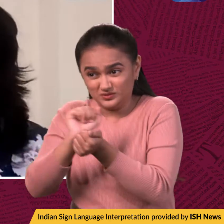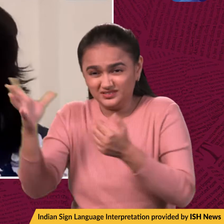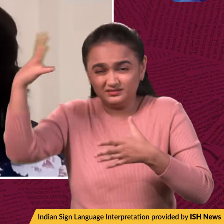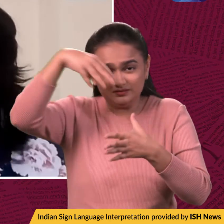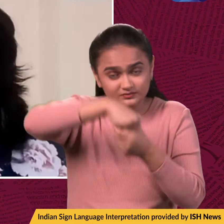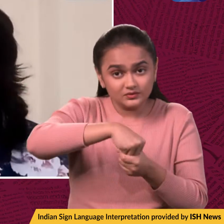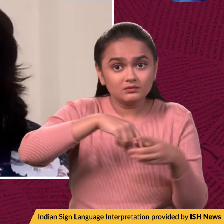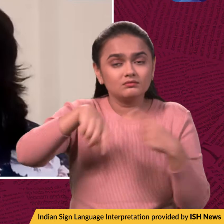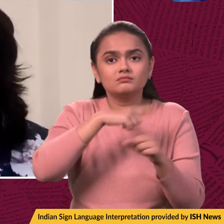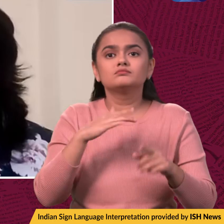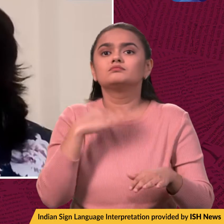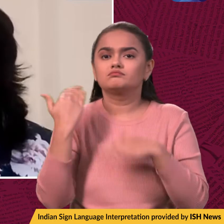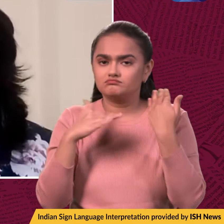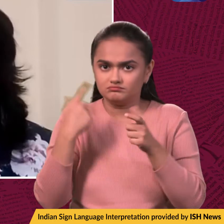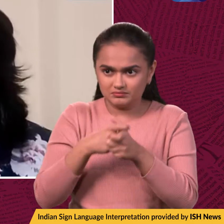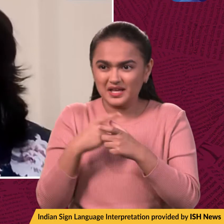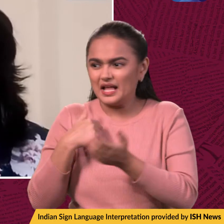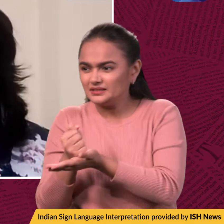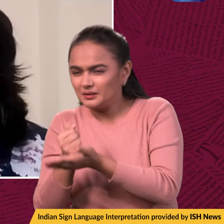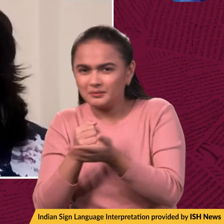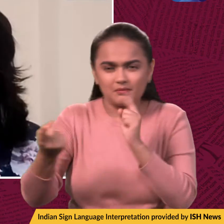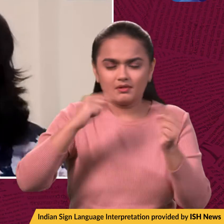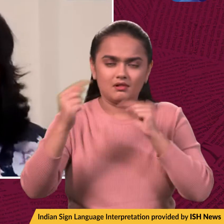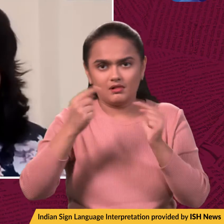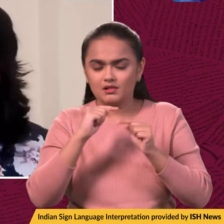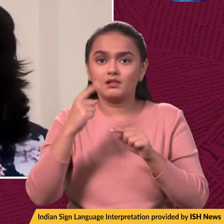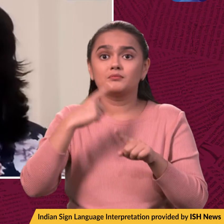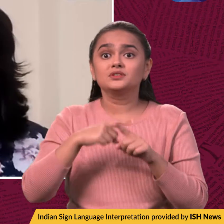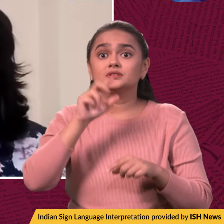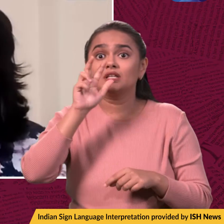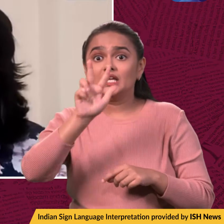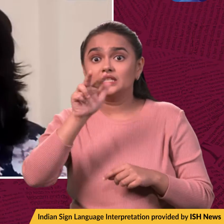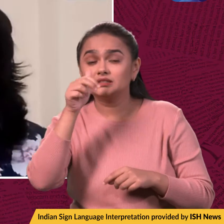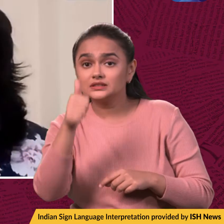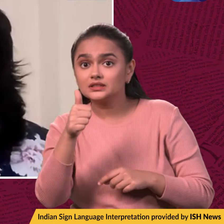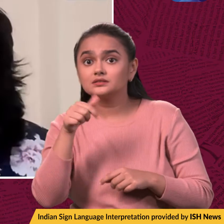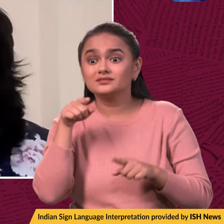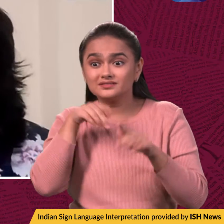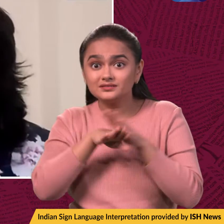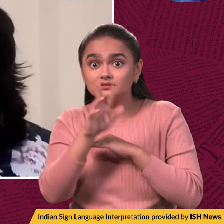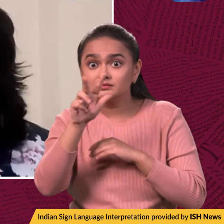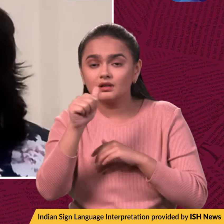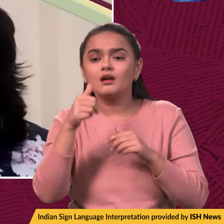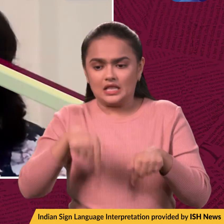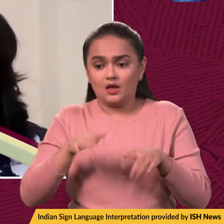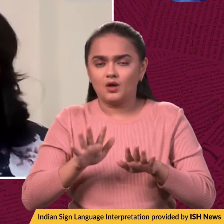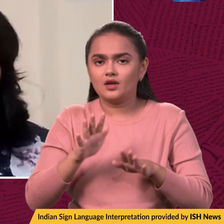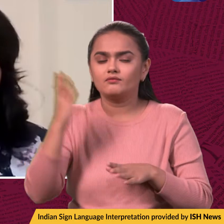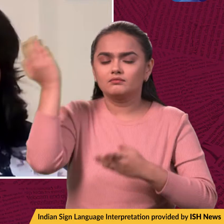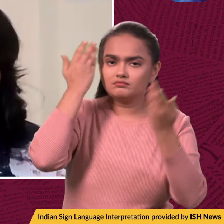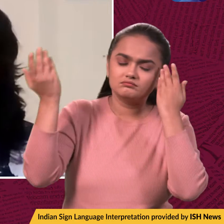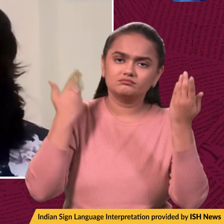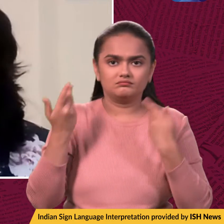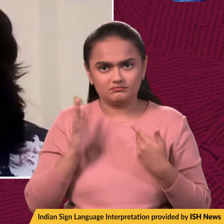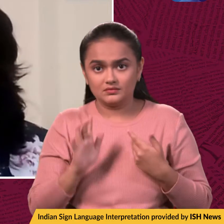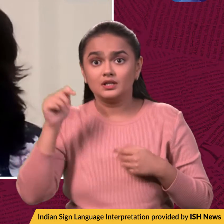police, were killed in such incidents till the 15th of November, and 86 of them were injured. Also